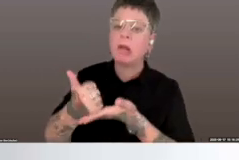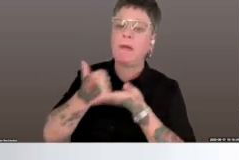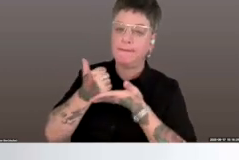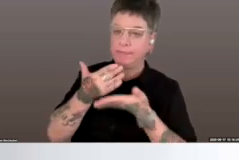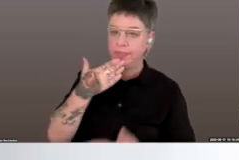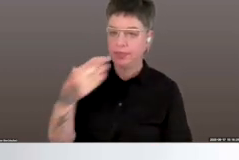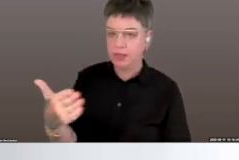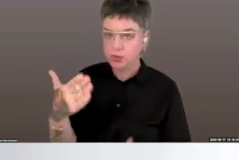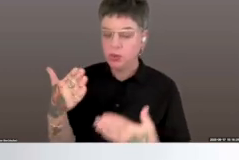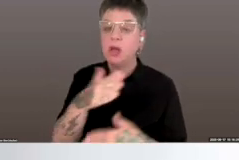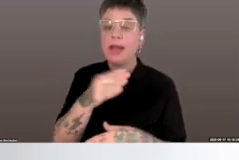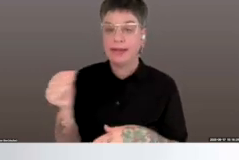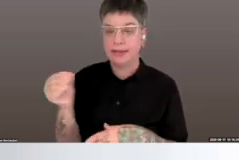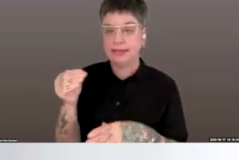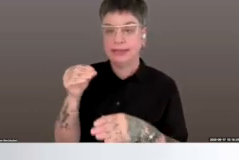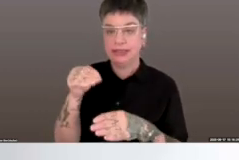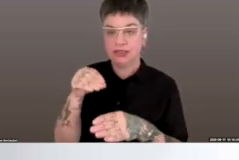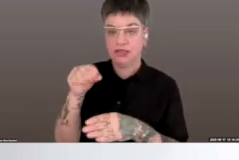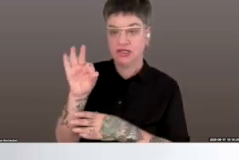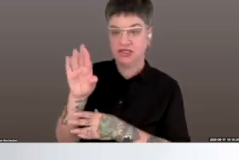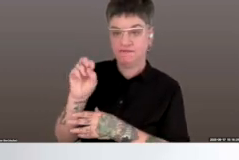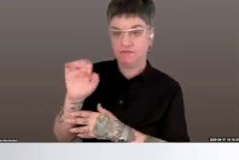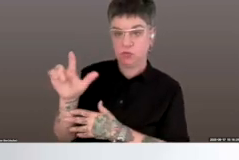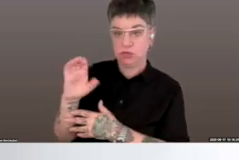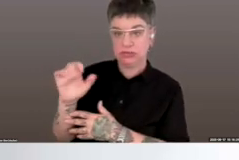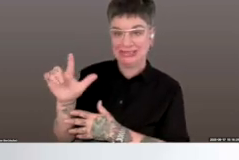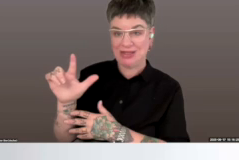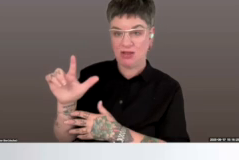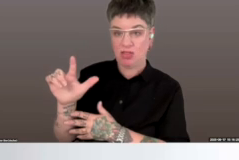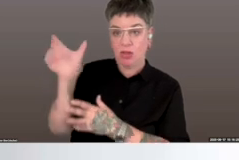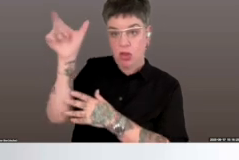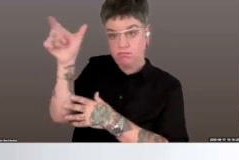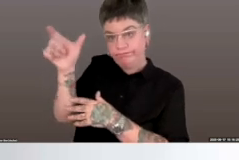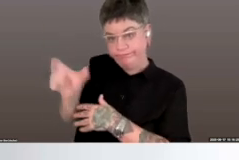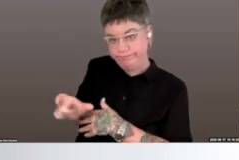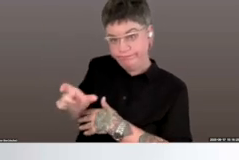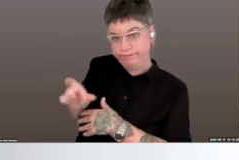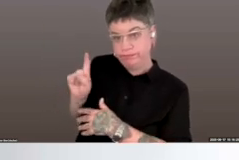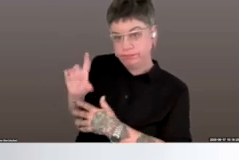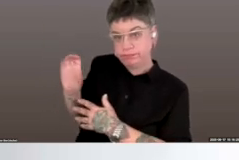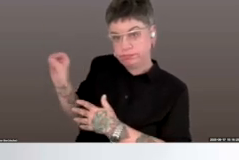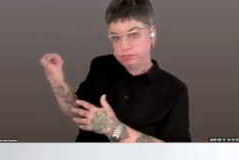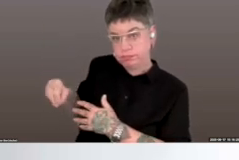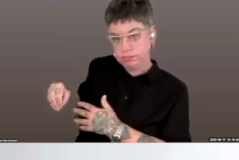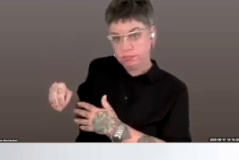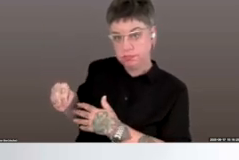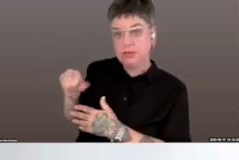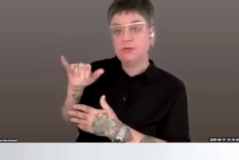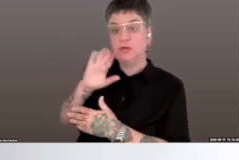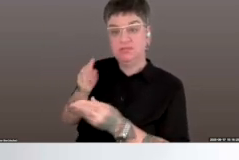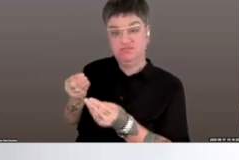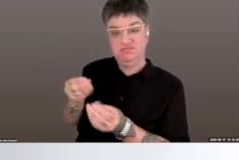you. So then in the fuel cell technology column that used to exist at 100% for fuel cell, is that going